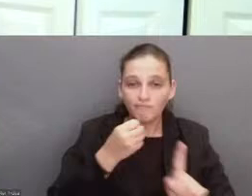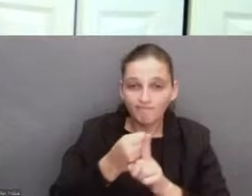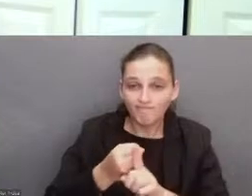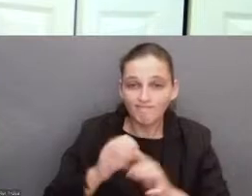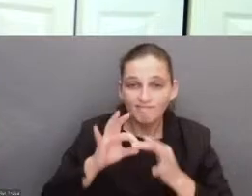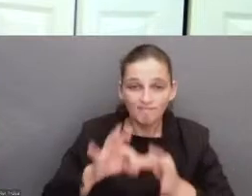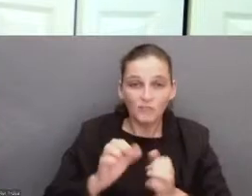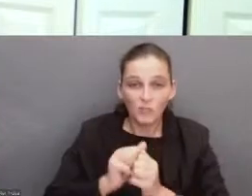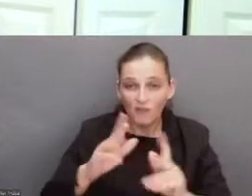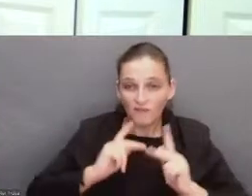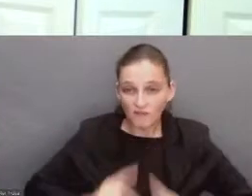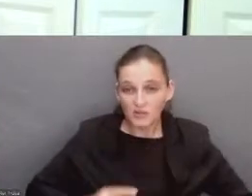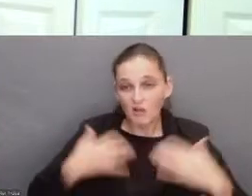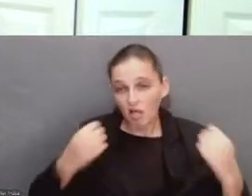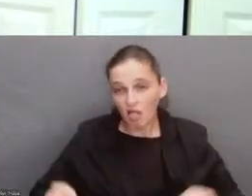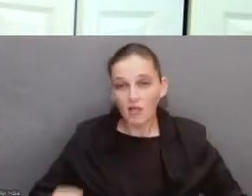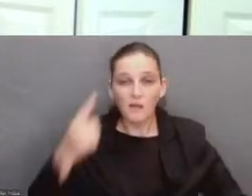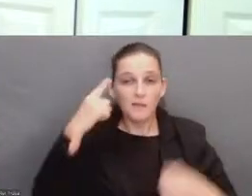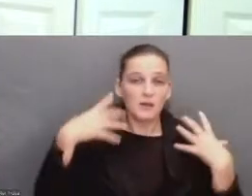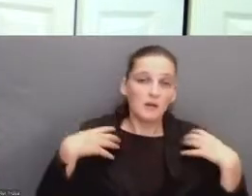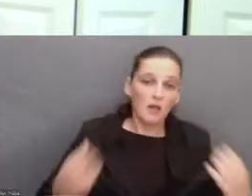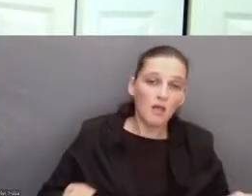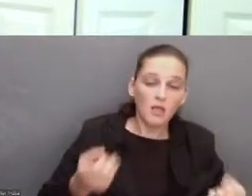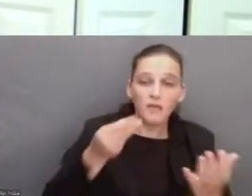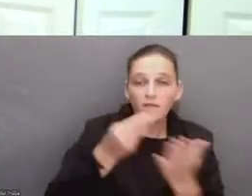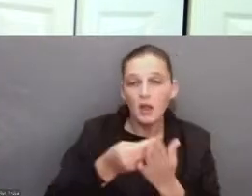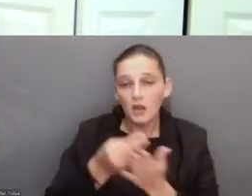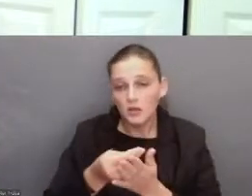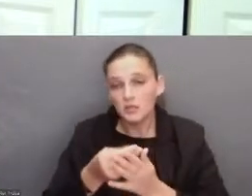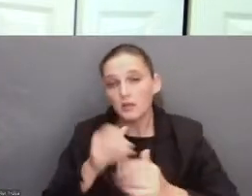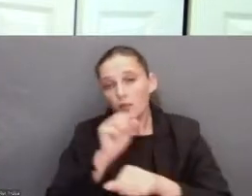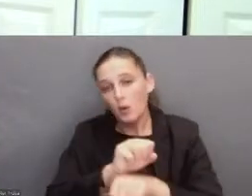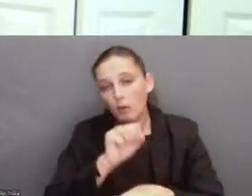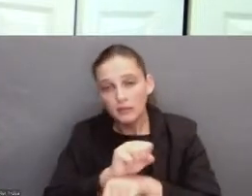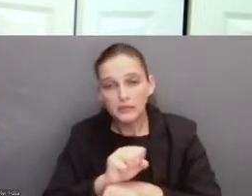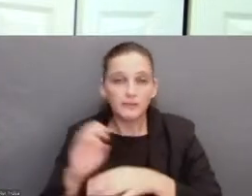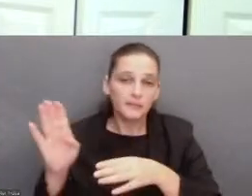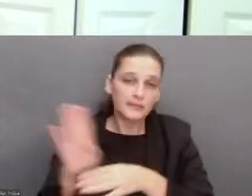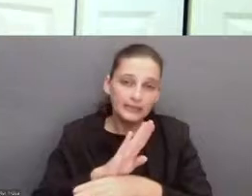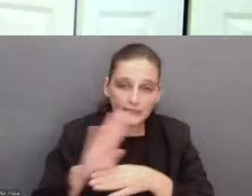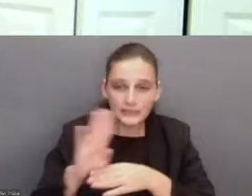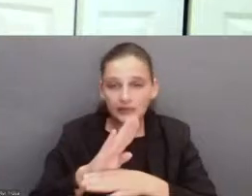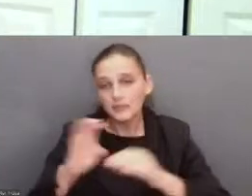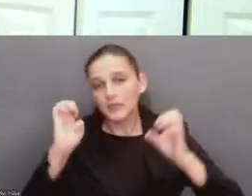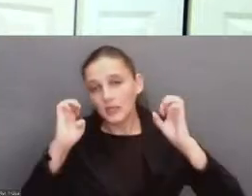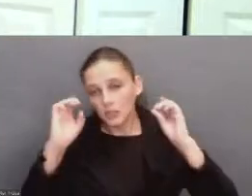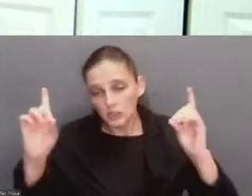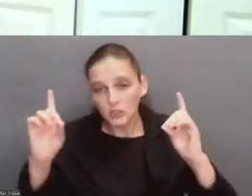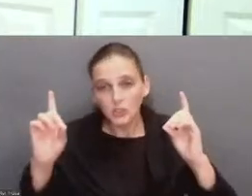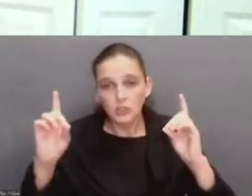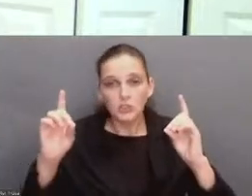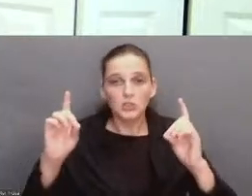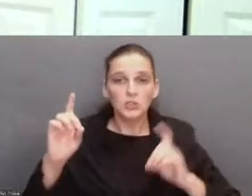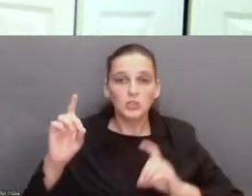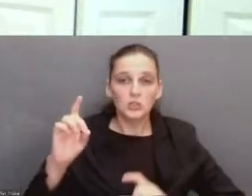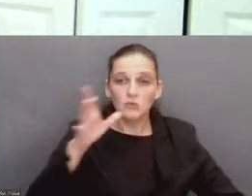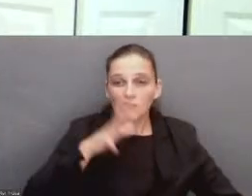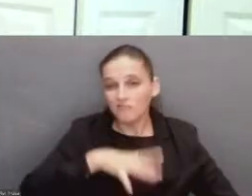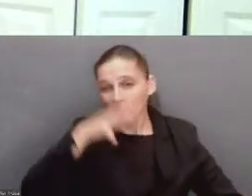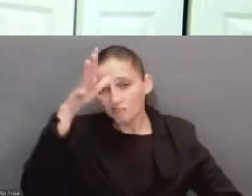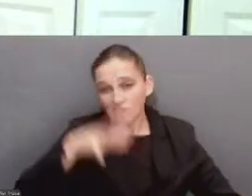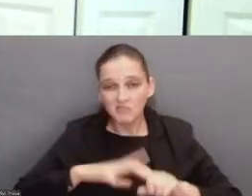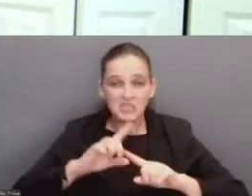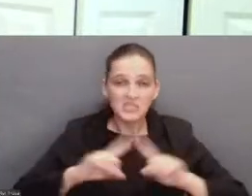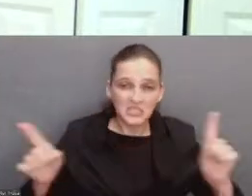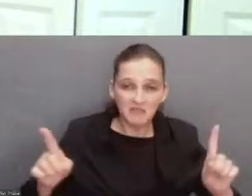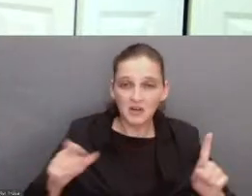health, mental health, finances, employment, business, education, gender differences in unpaid